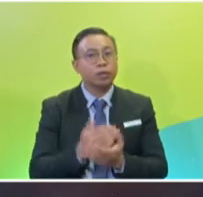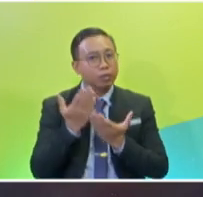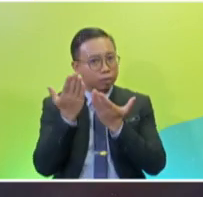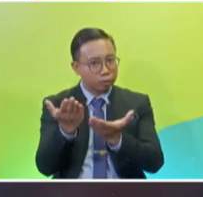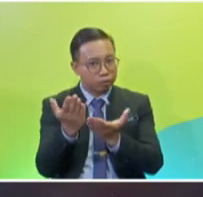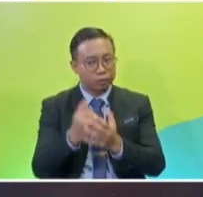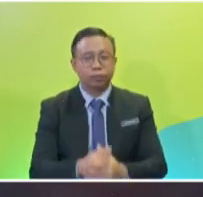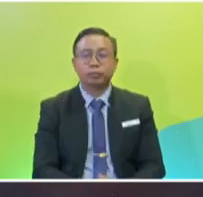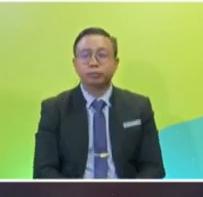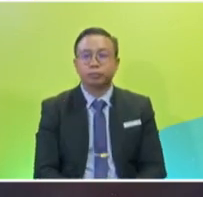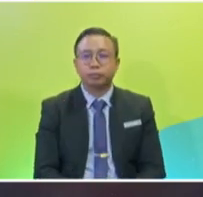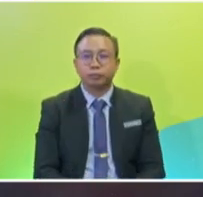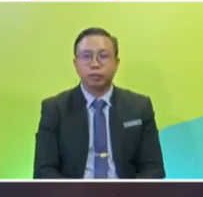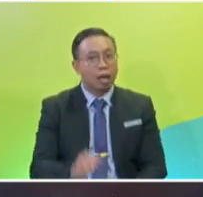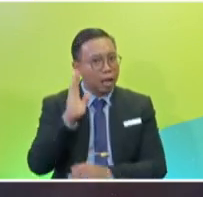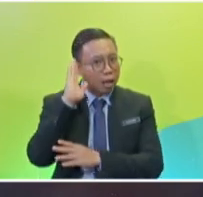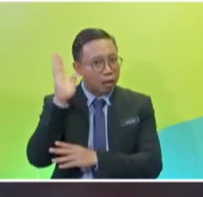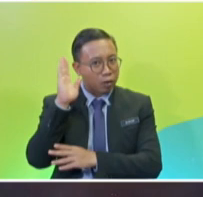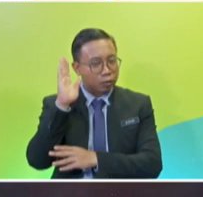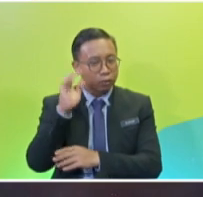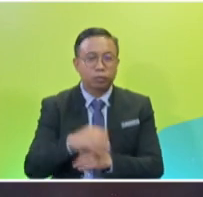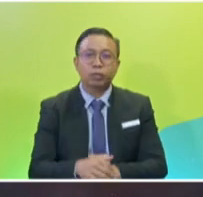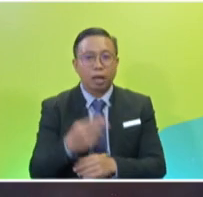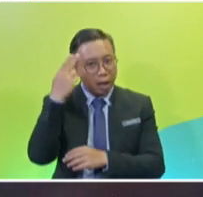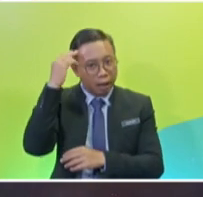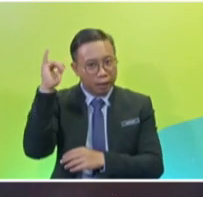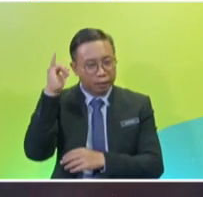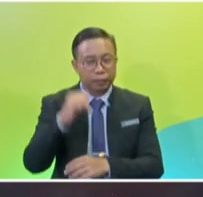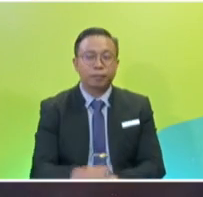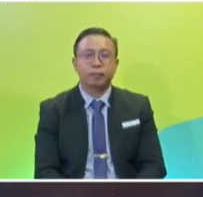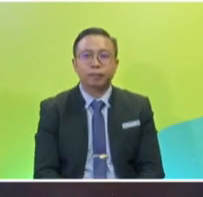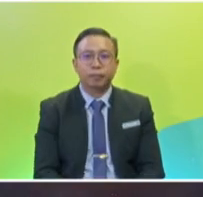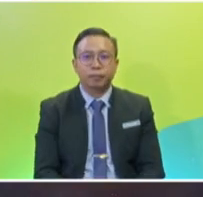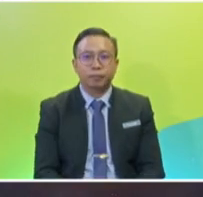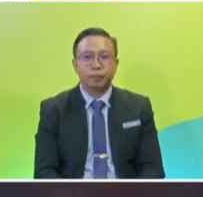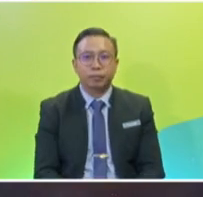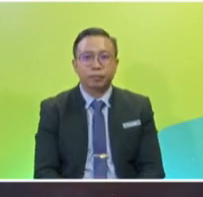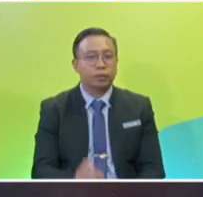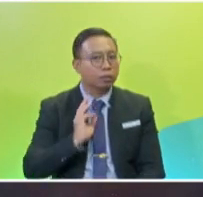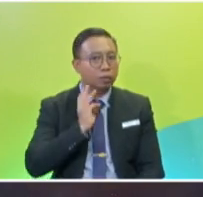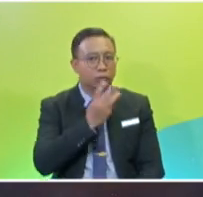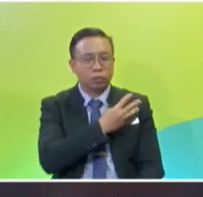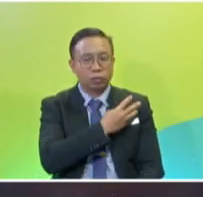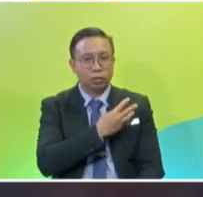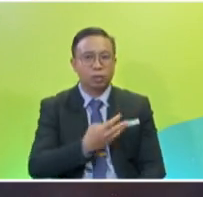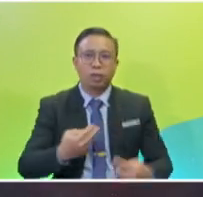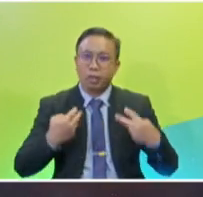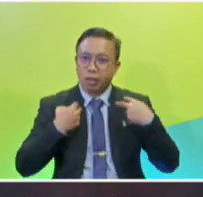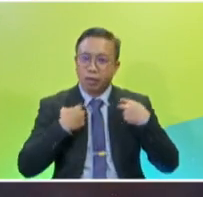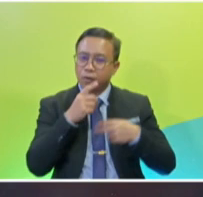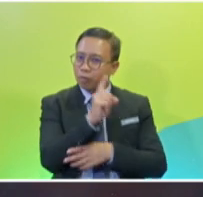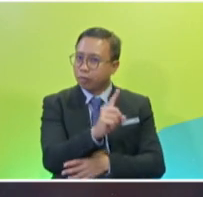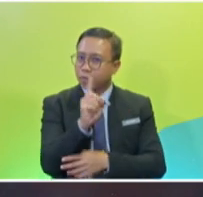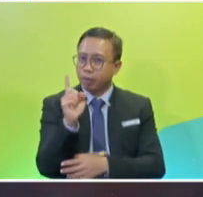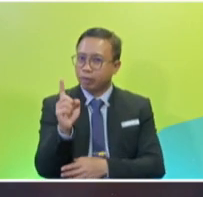All right. Hello, everyone. Hi. All right, Madam Farah Liza. Okay. Can we have them being introduced by you one by one, please?